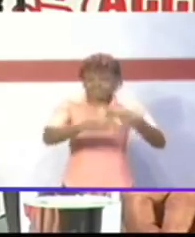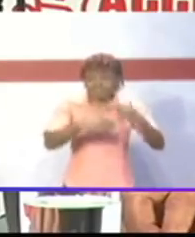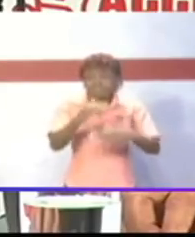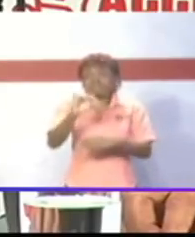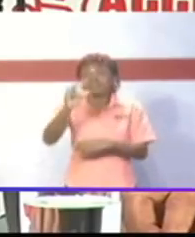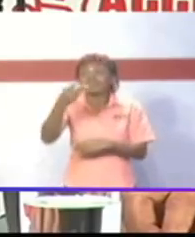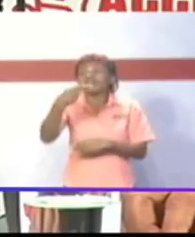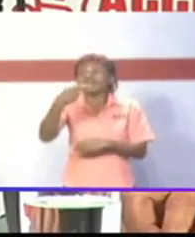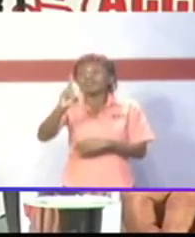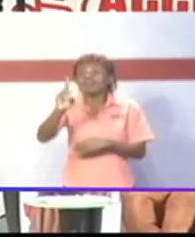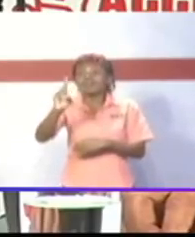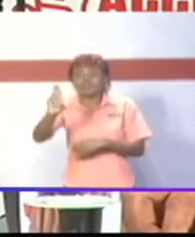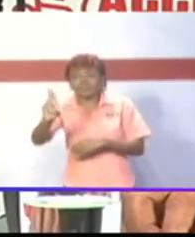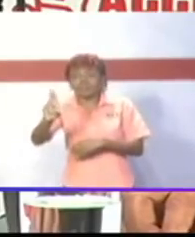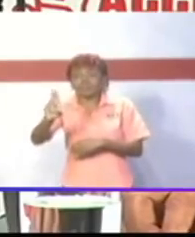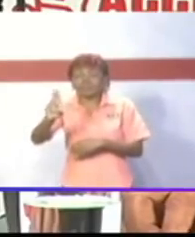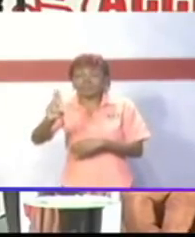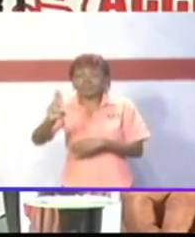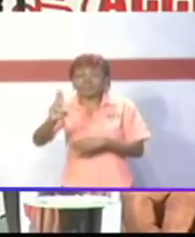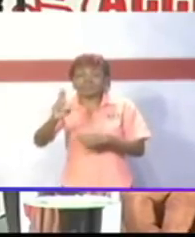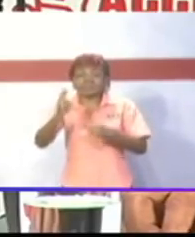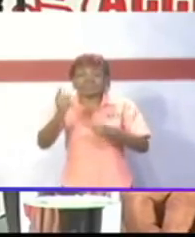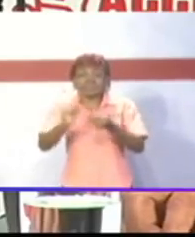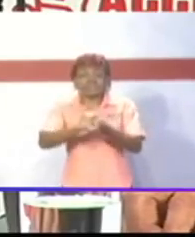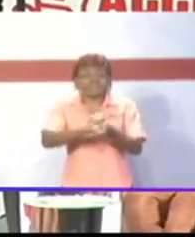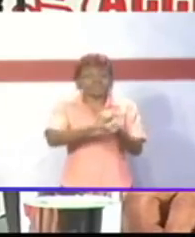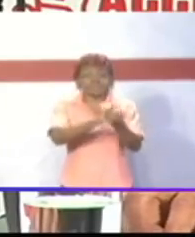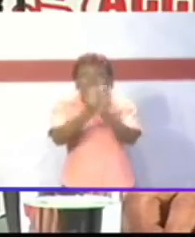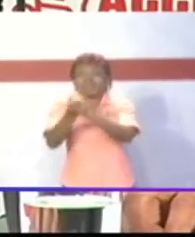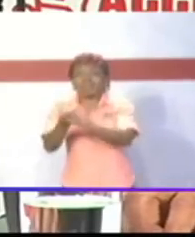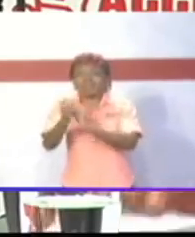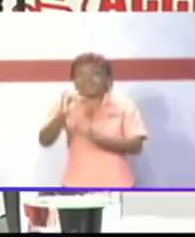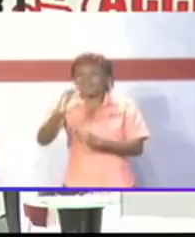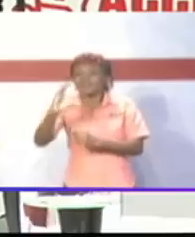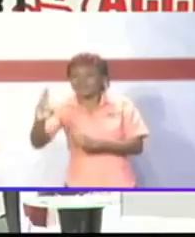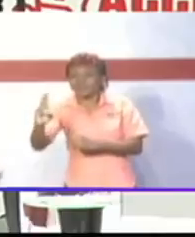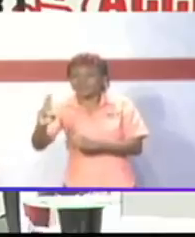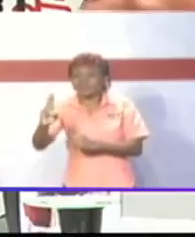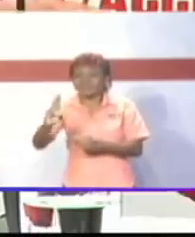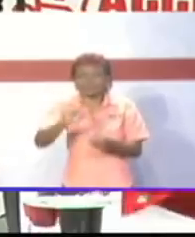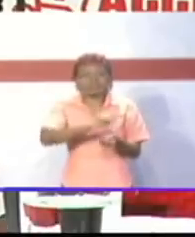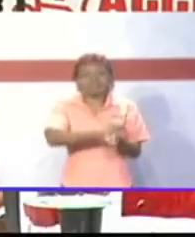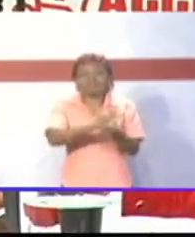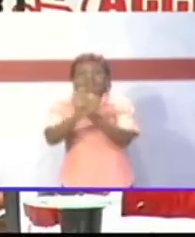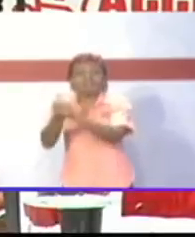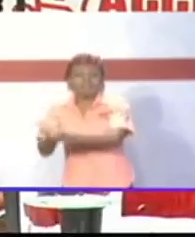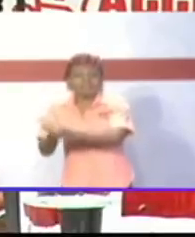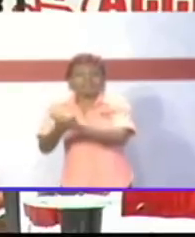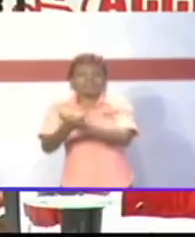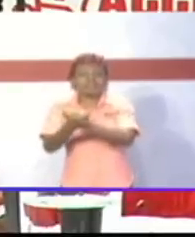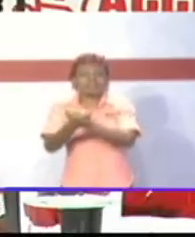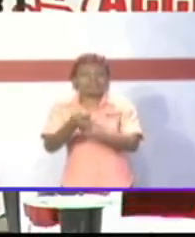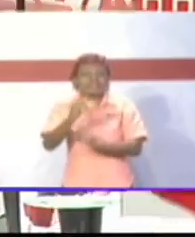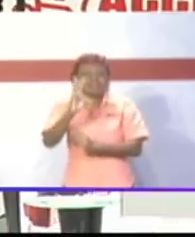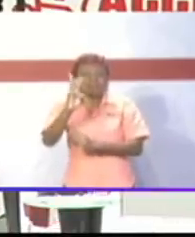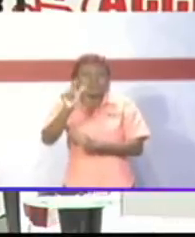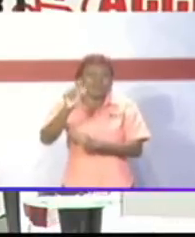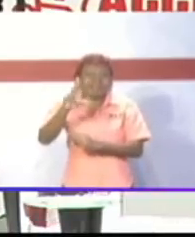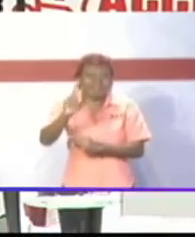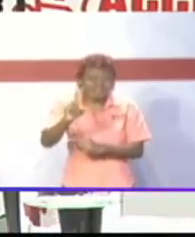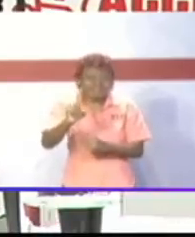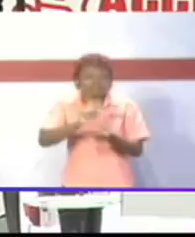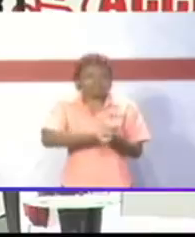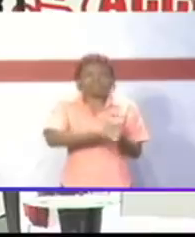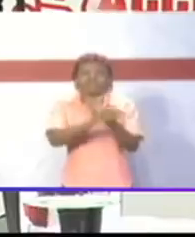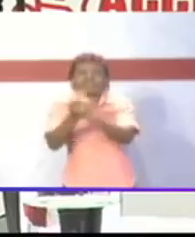ICU, de-escalate to HDU, de-escalate to a ward, de-escalate to a step-down facility. So we